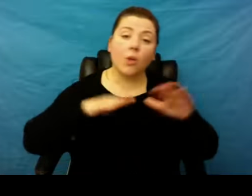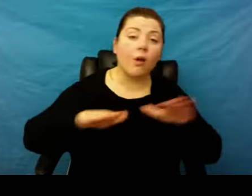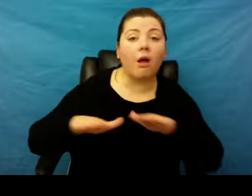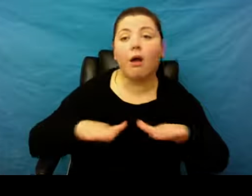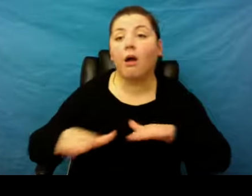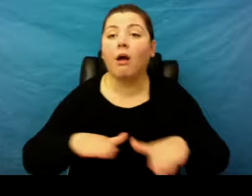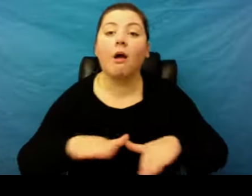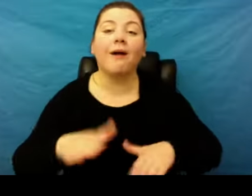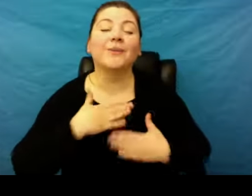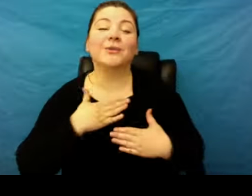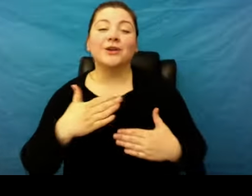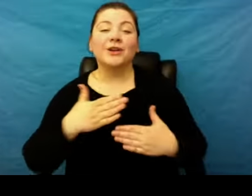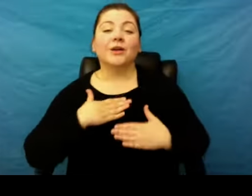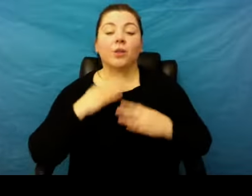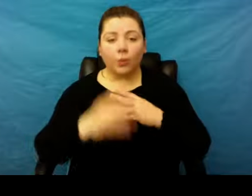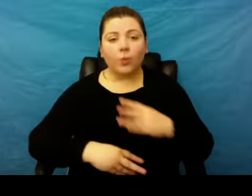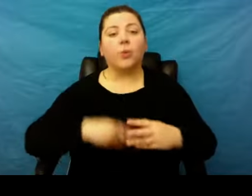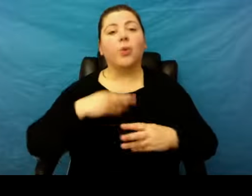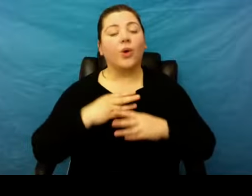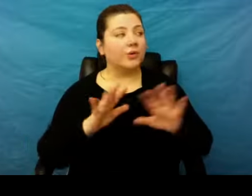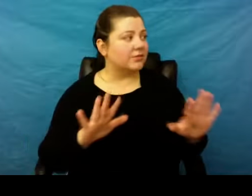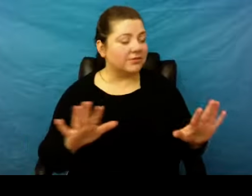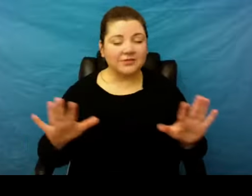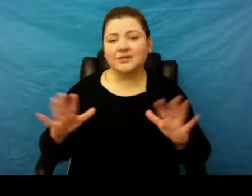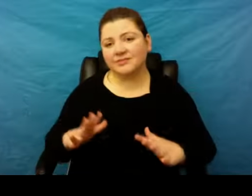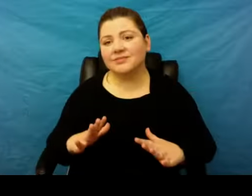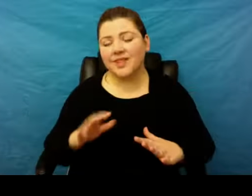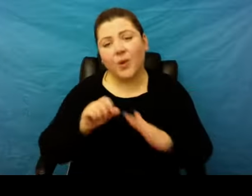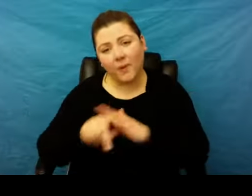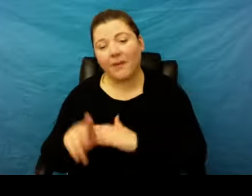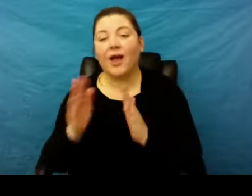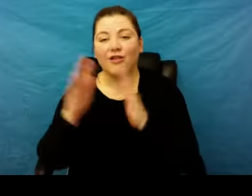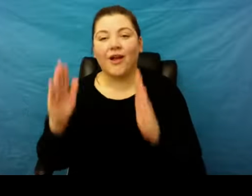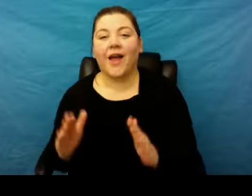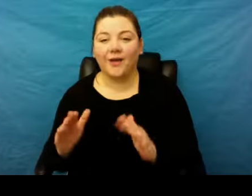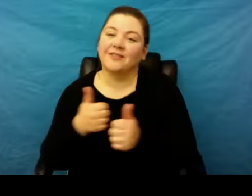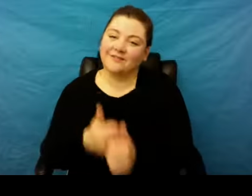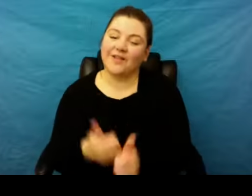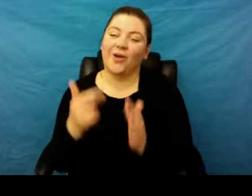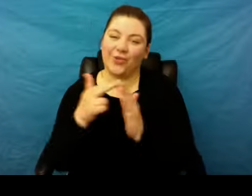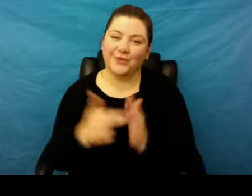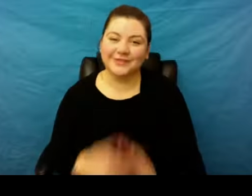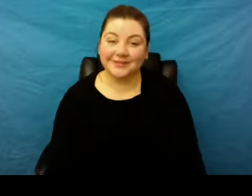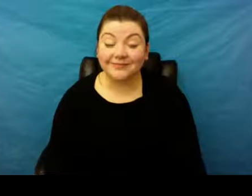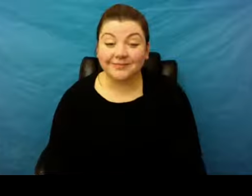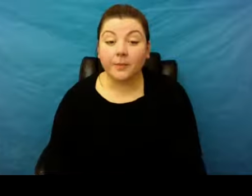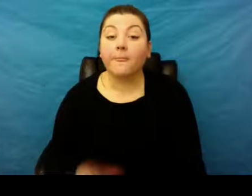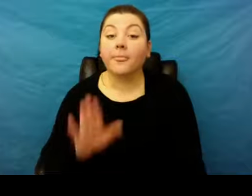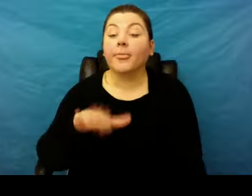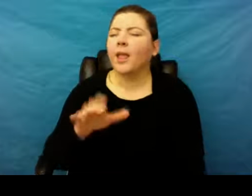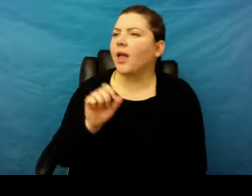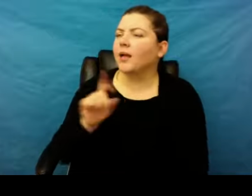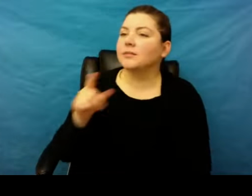breathe, know that the world is going to be here, and then go back inside and follow all the rules. Dave, Yes. on the